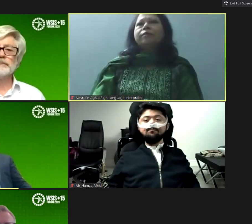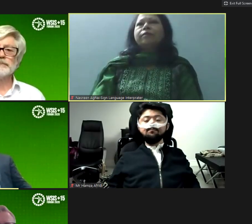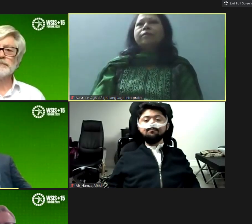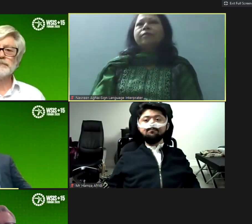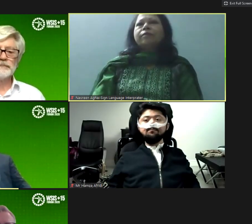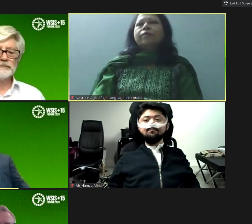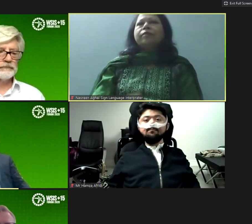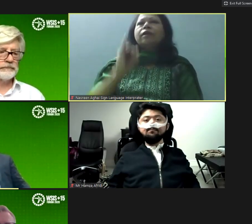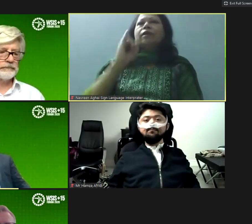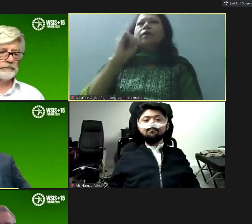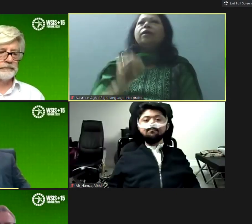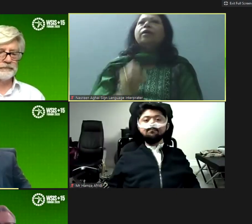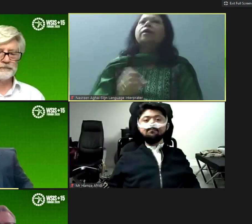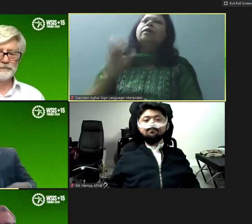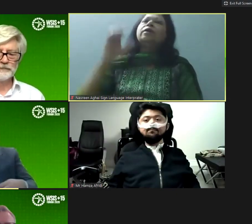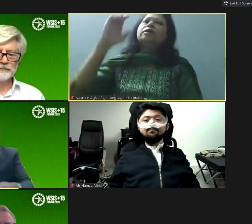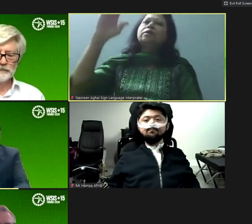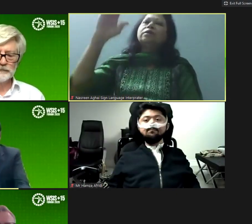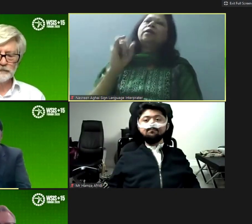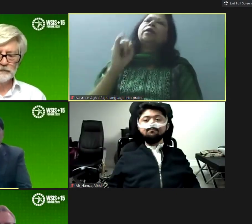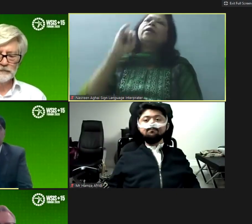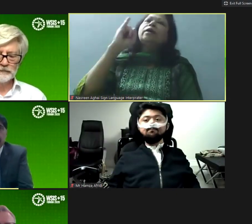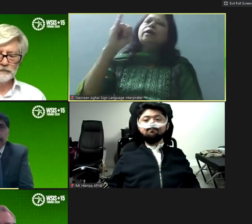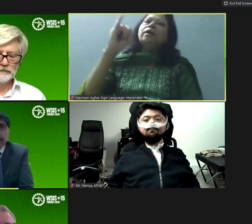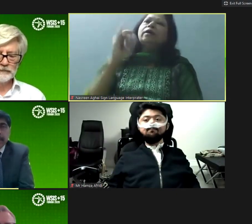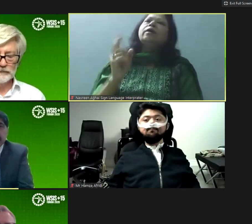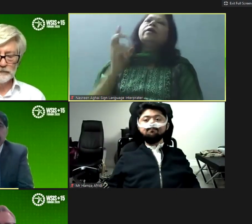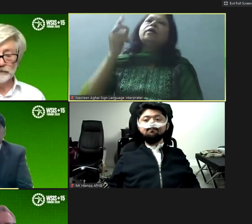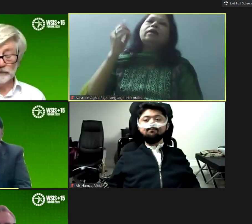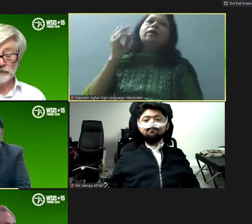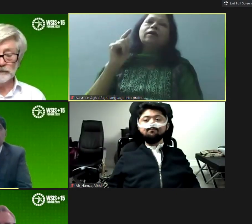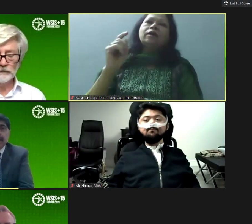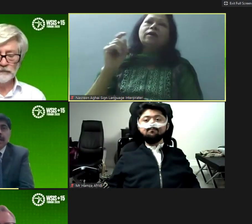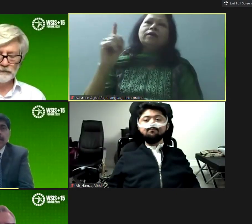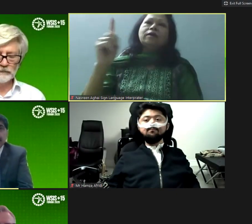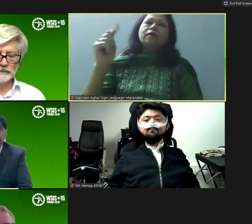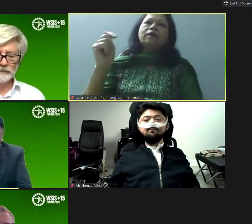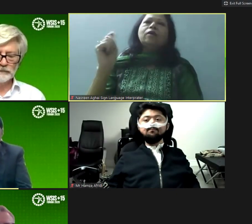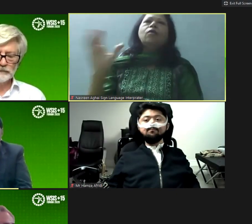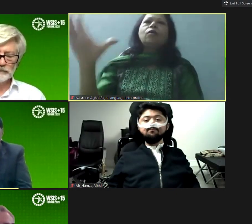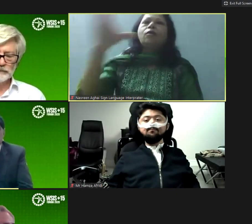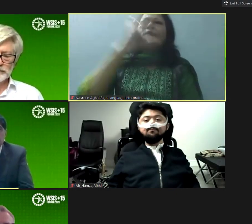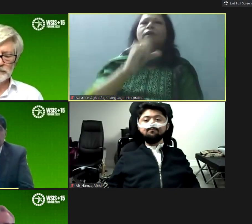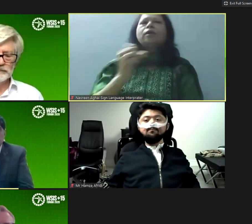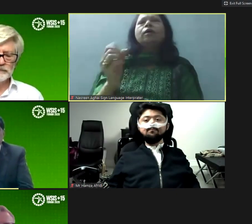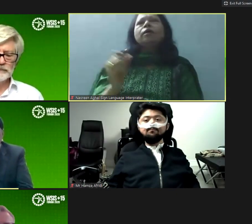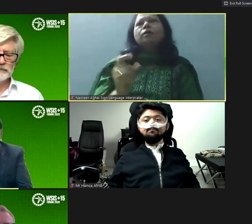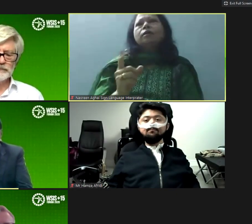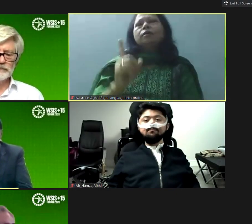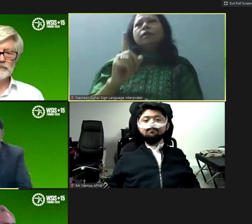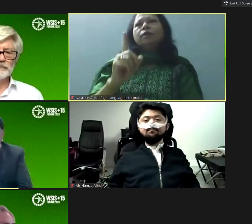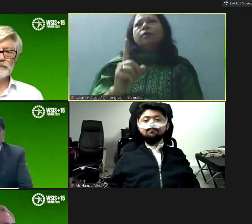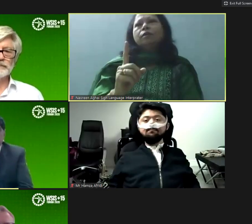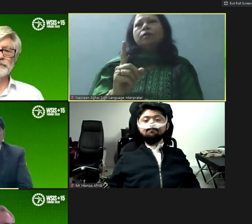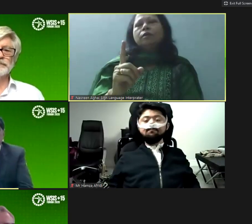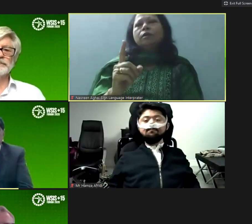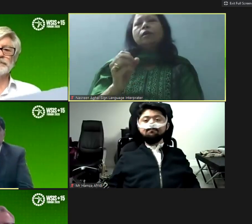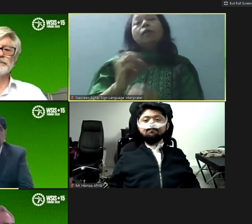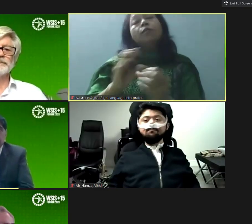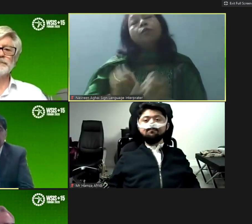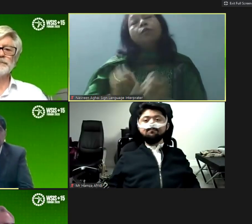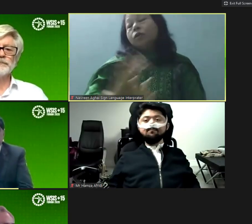the ICTs have altered the very lives of all people. Not only that it has